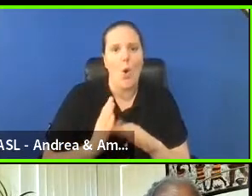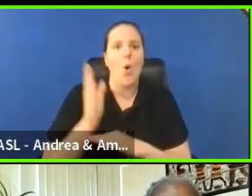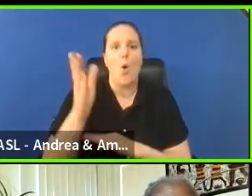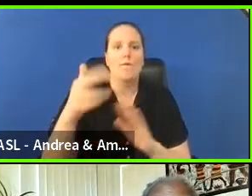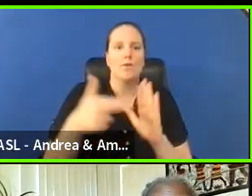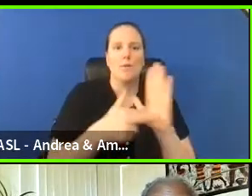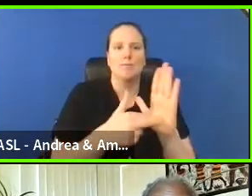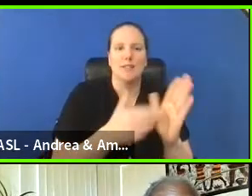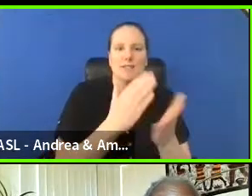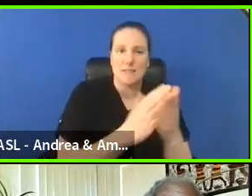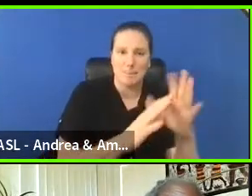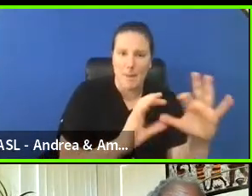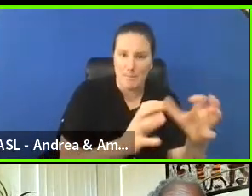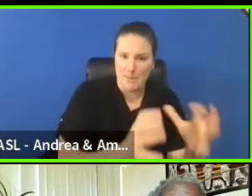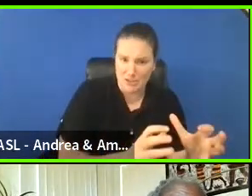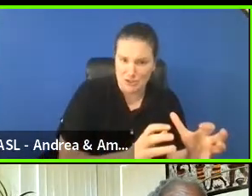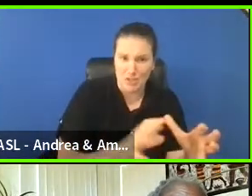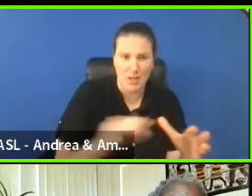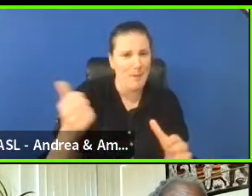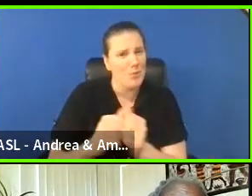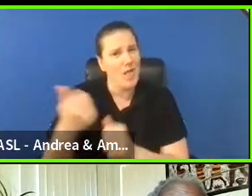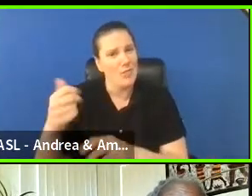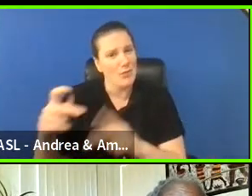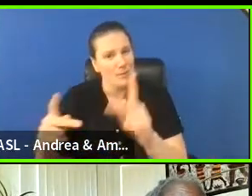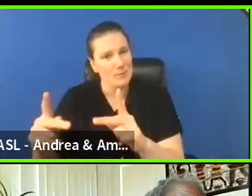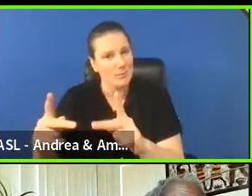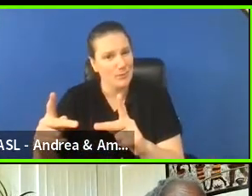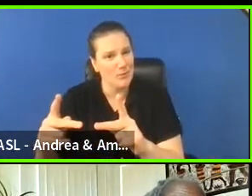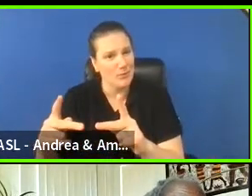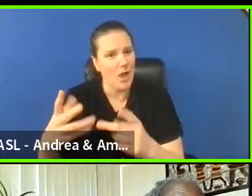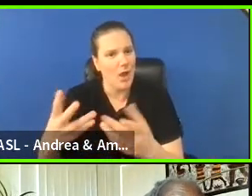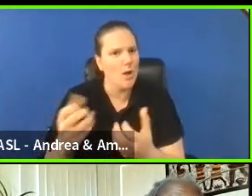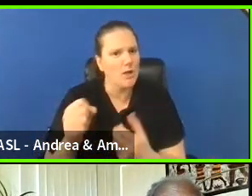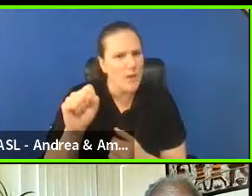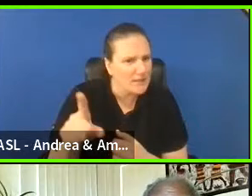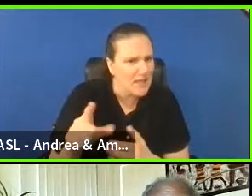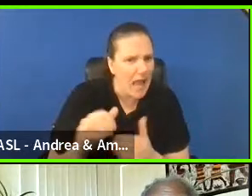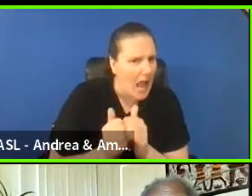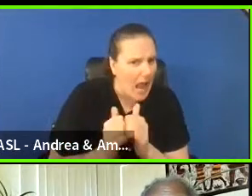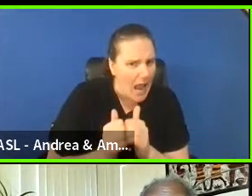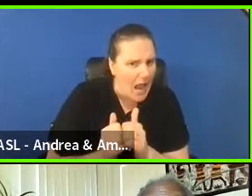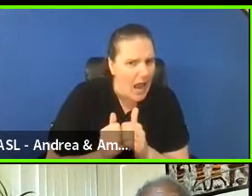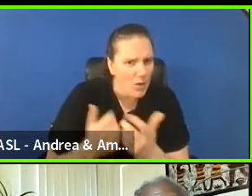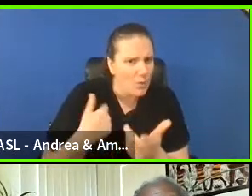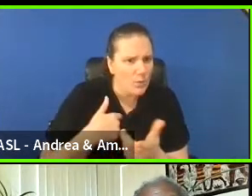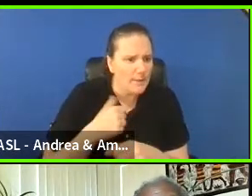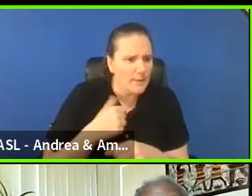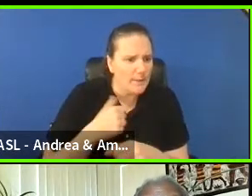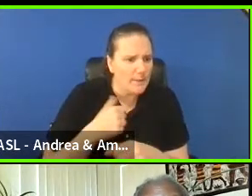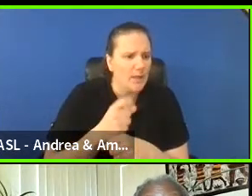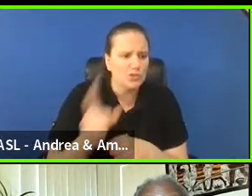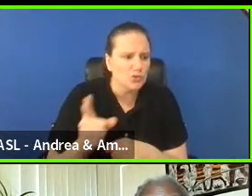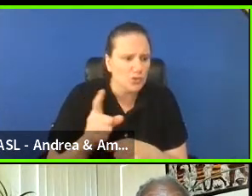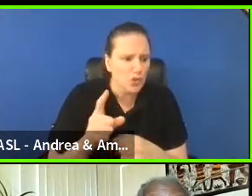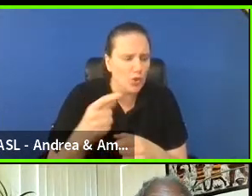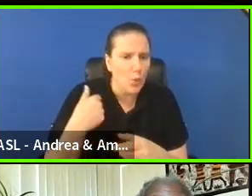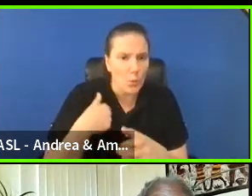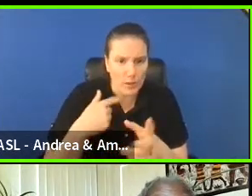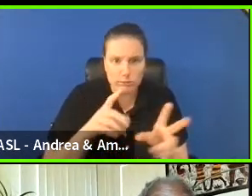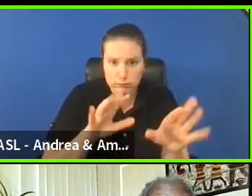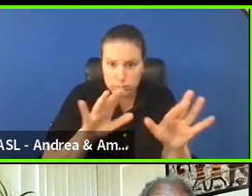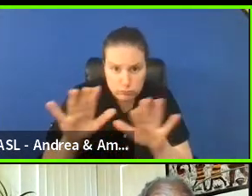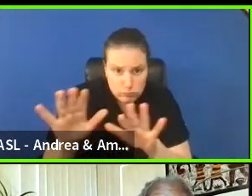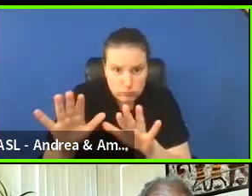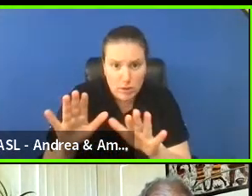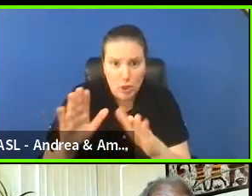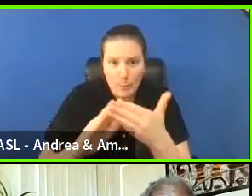some populations were as compared to others, and wanted to ask, how are we making sure that we are going to